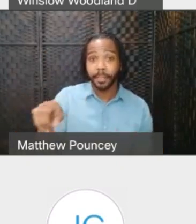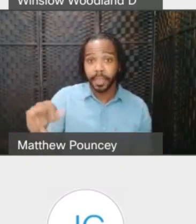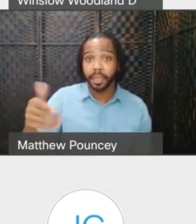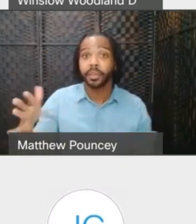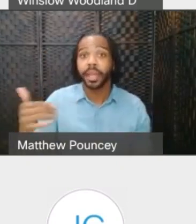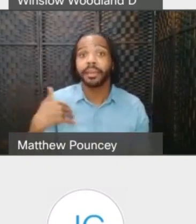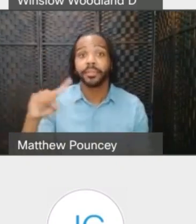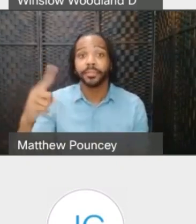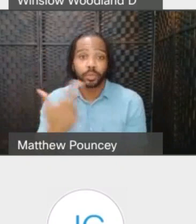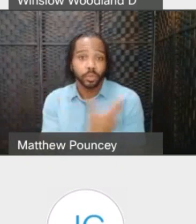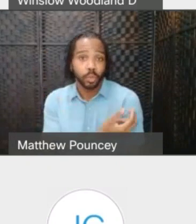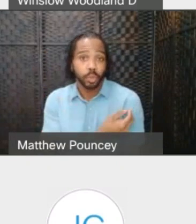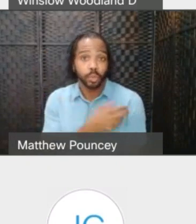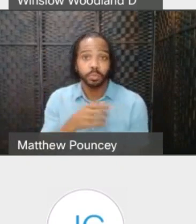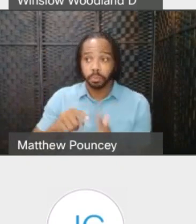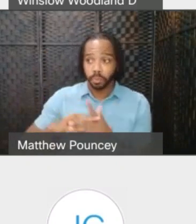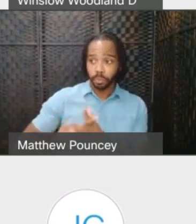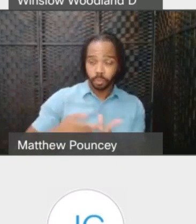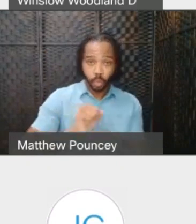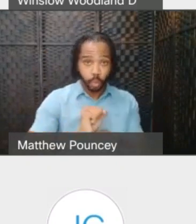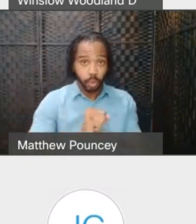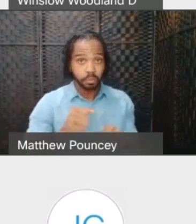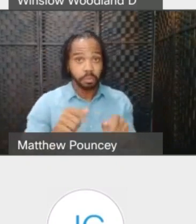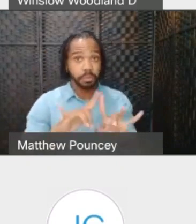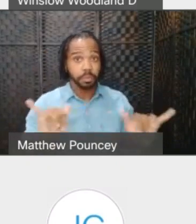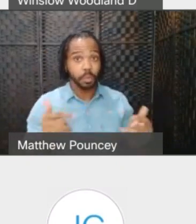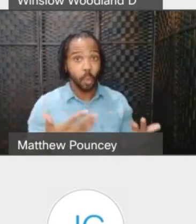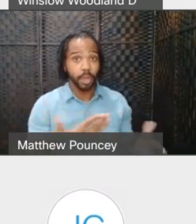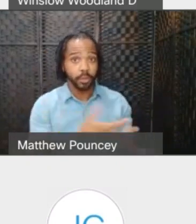can start working while waiting for the second dose?